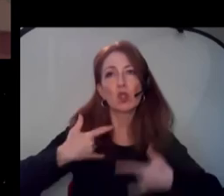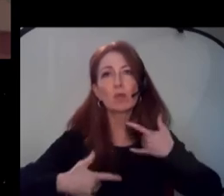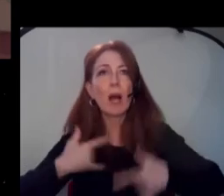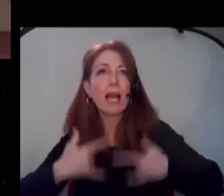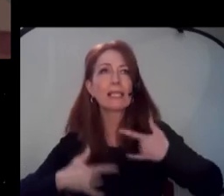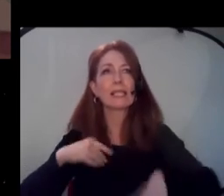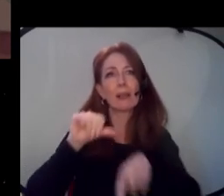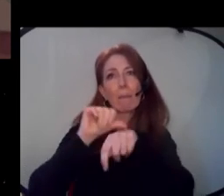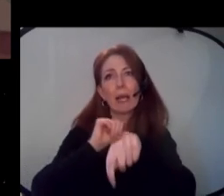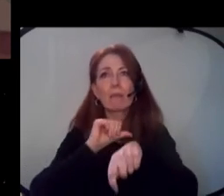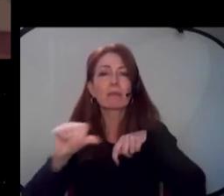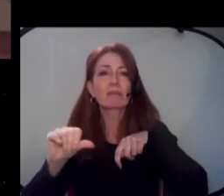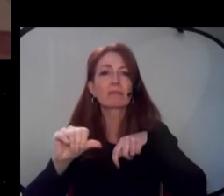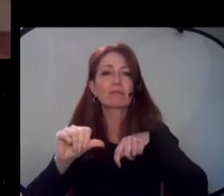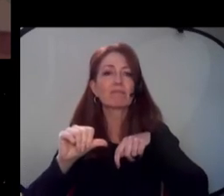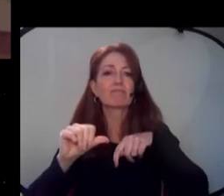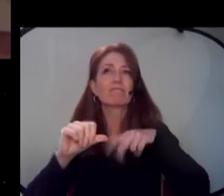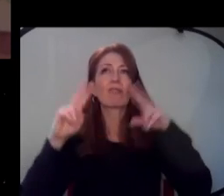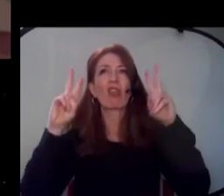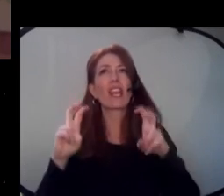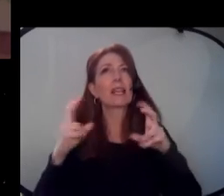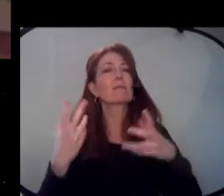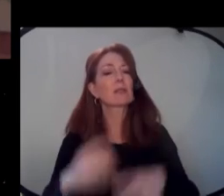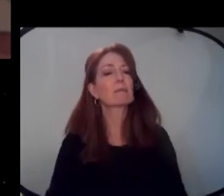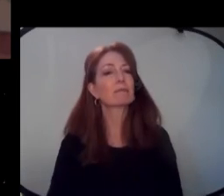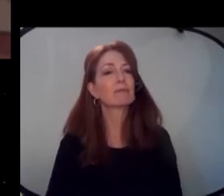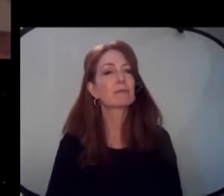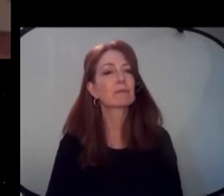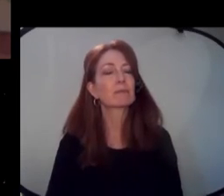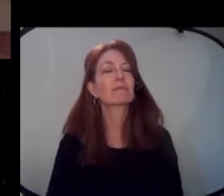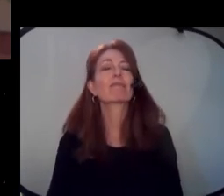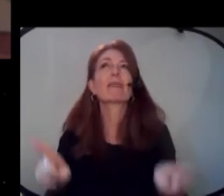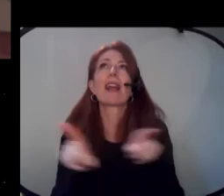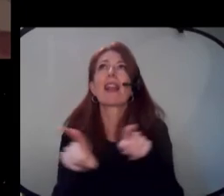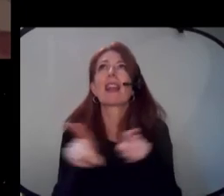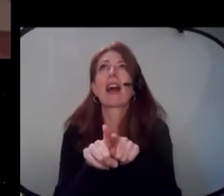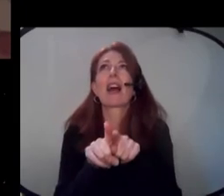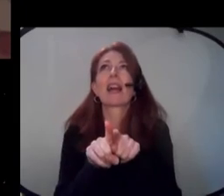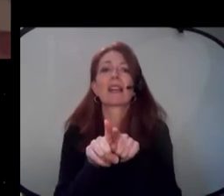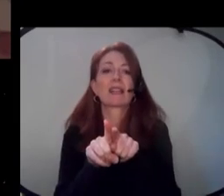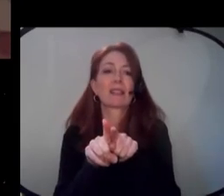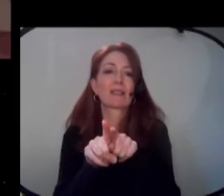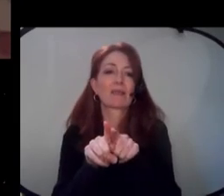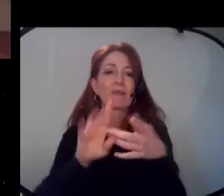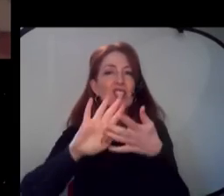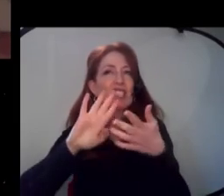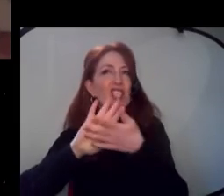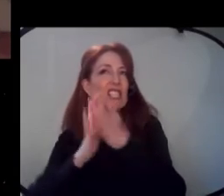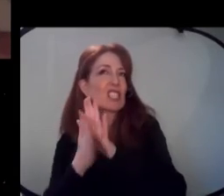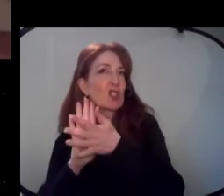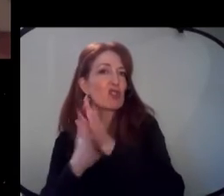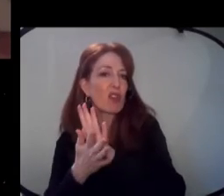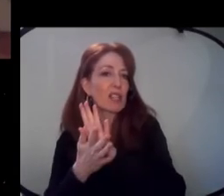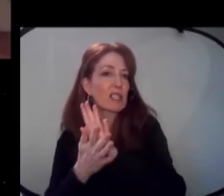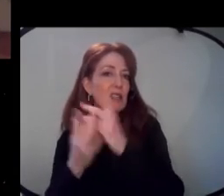biblical themes, classical themes, as a sort of instructive moral tool